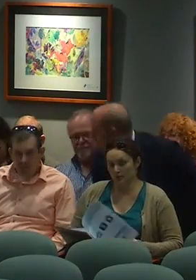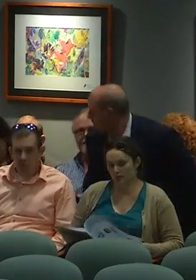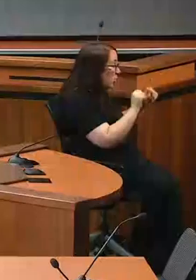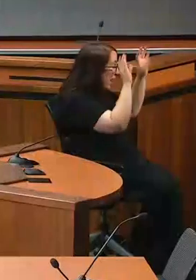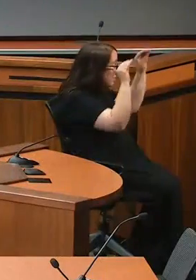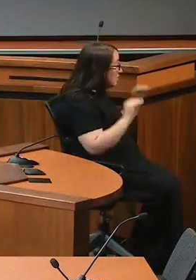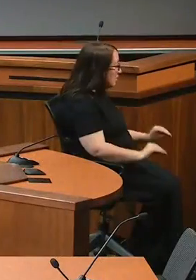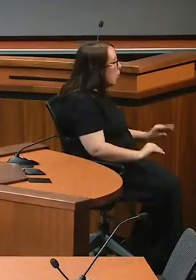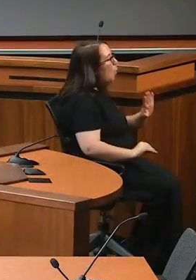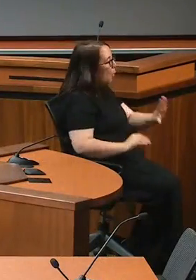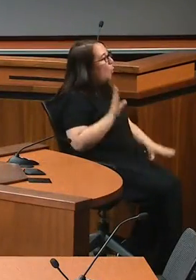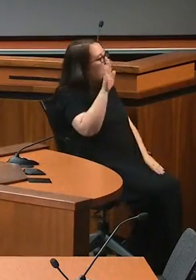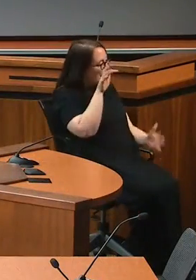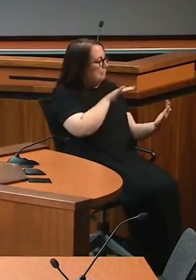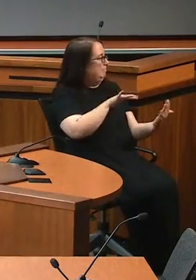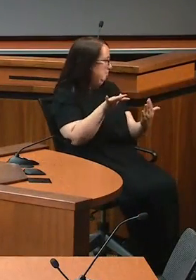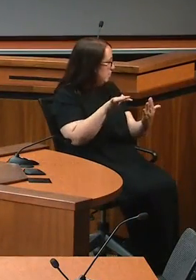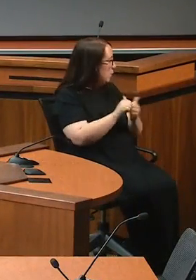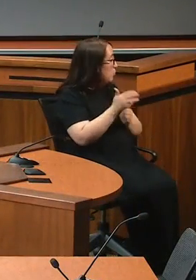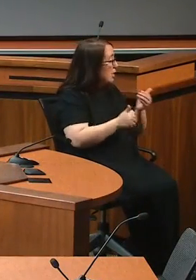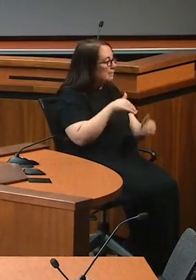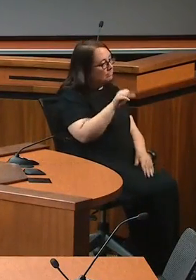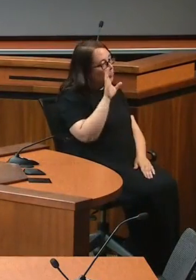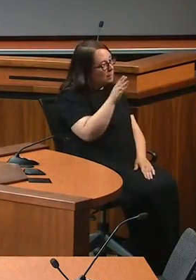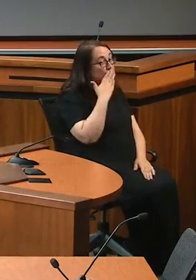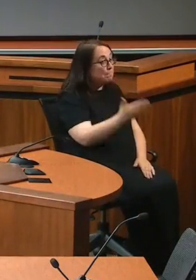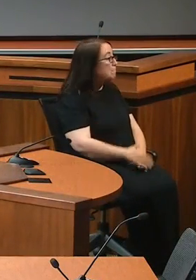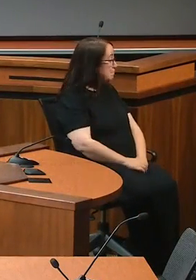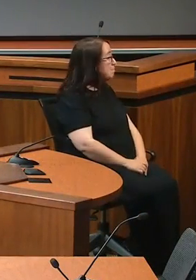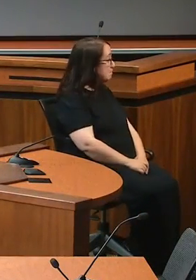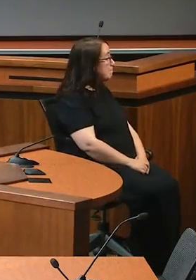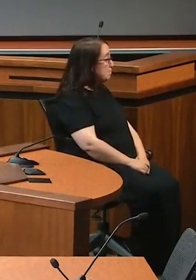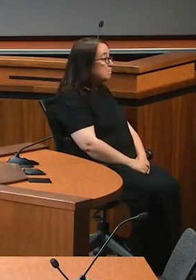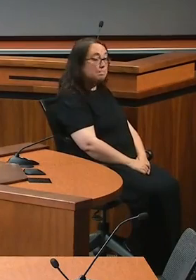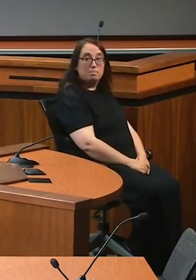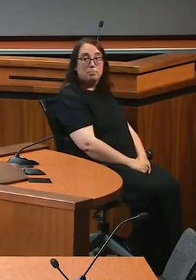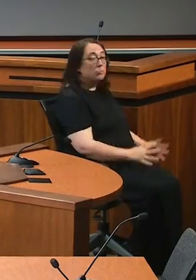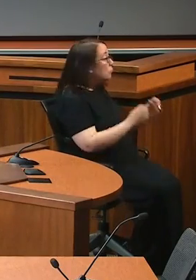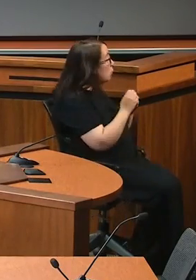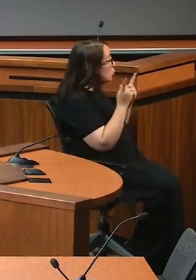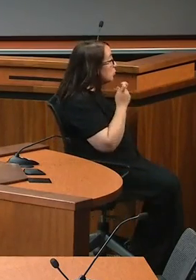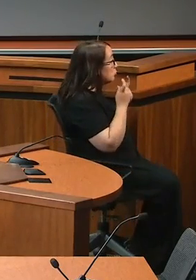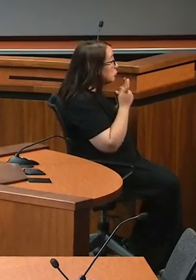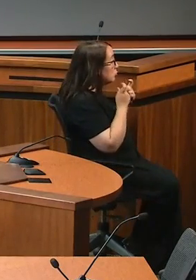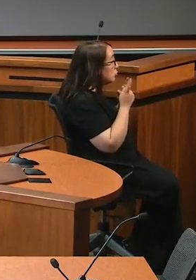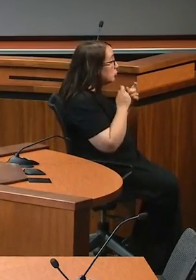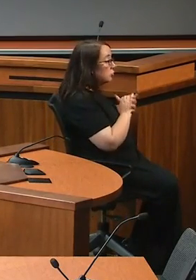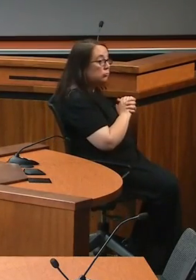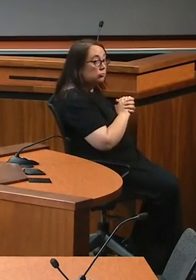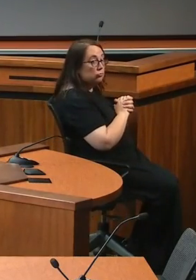things that we'll be looking at in this process. Yes. Thank you. Other questions?